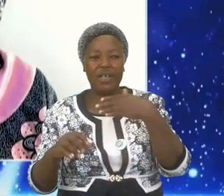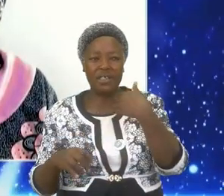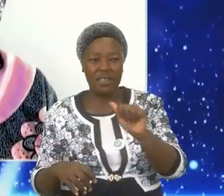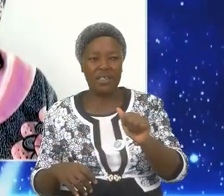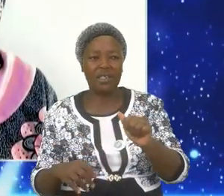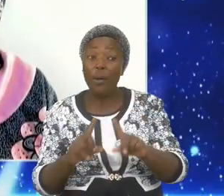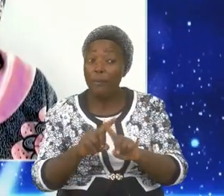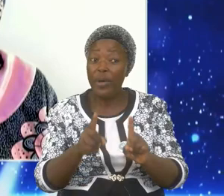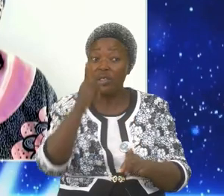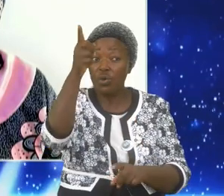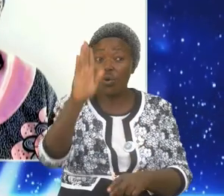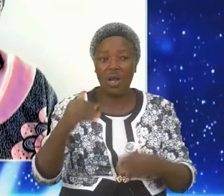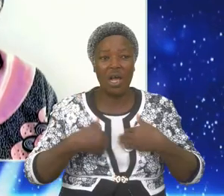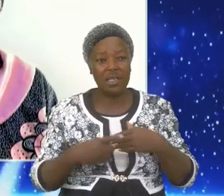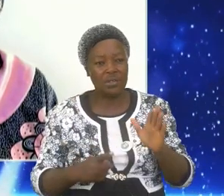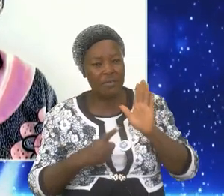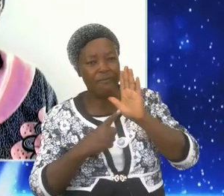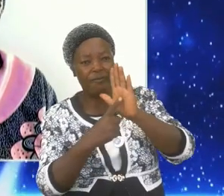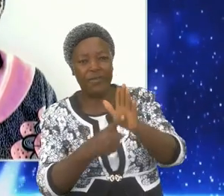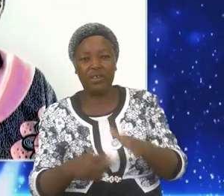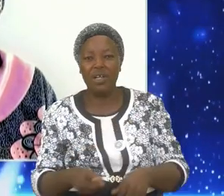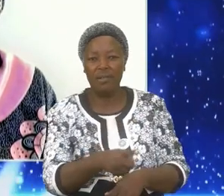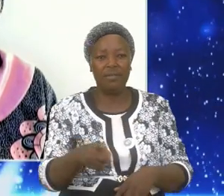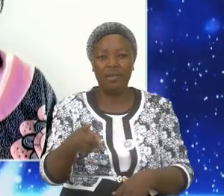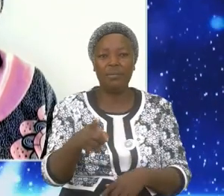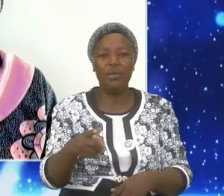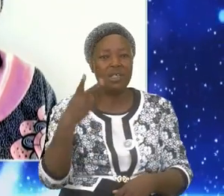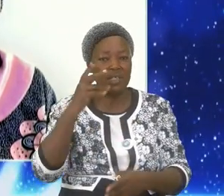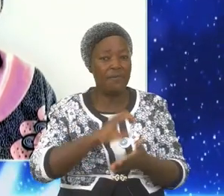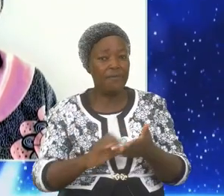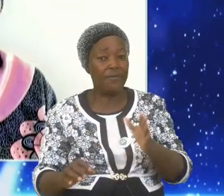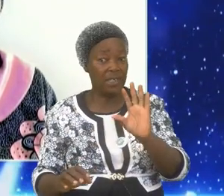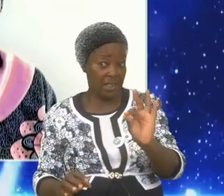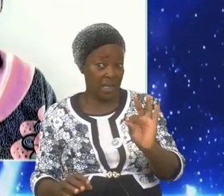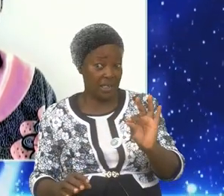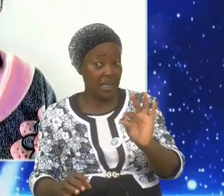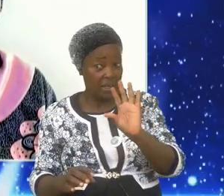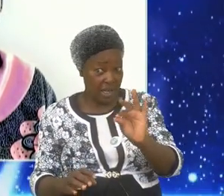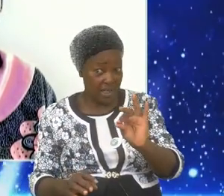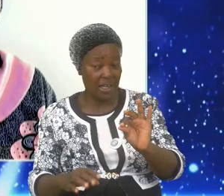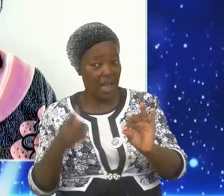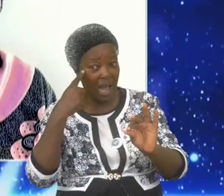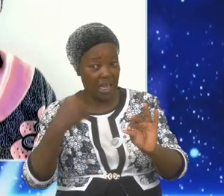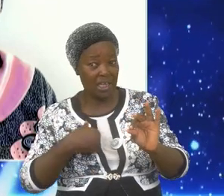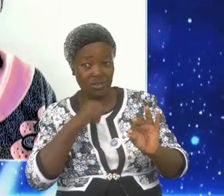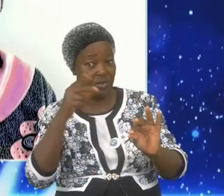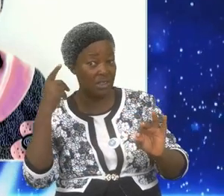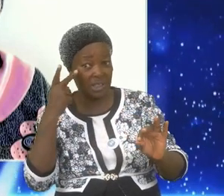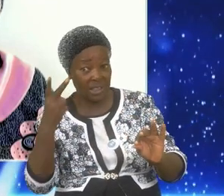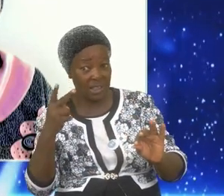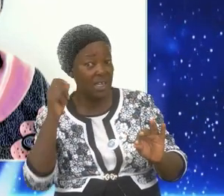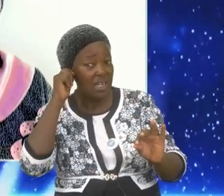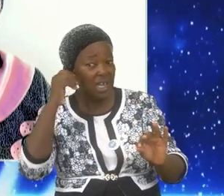verse 9, I has not seen, ears have not heard, neither has it